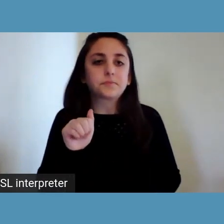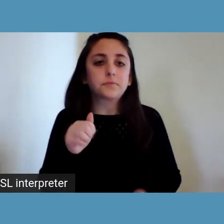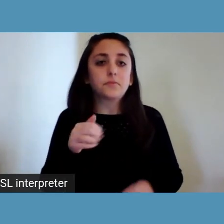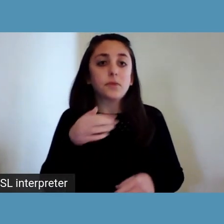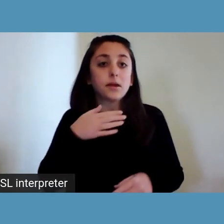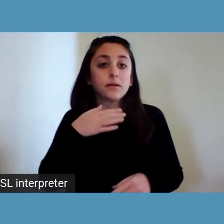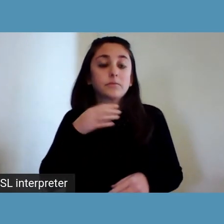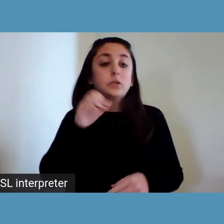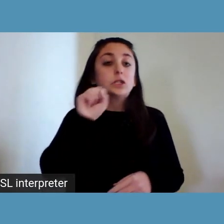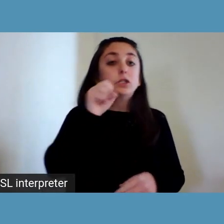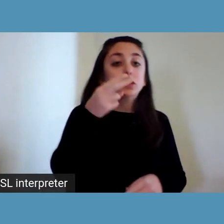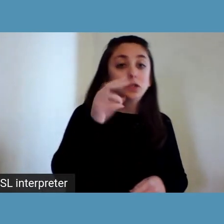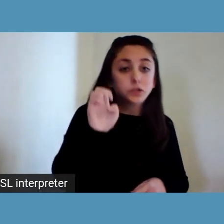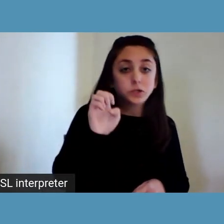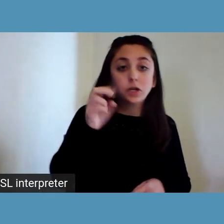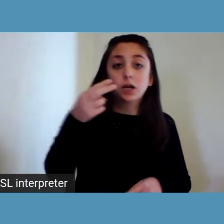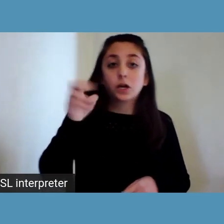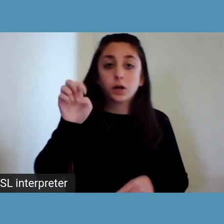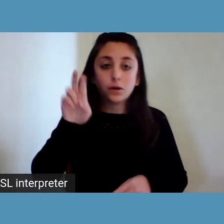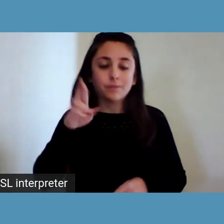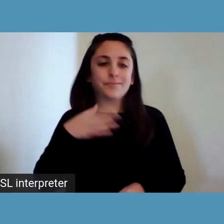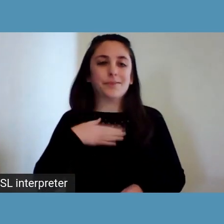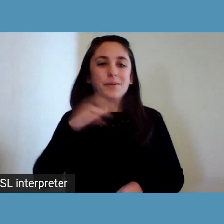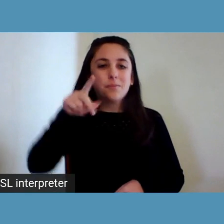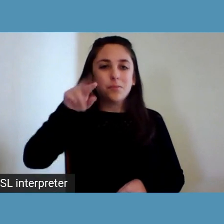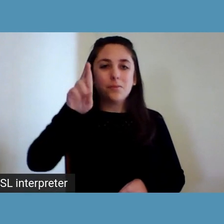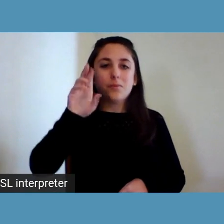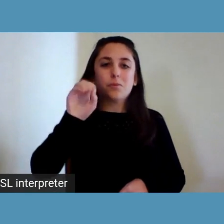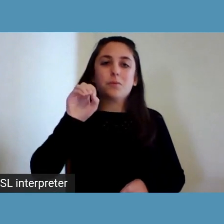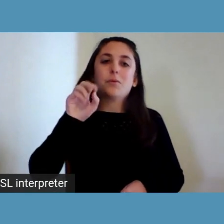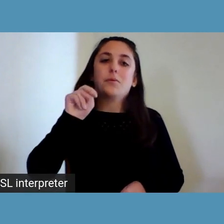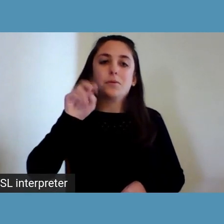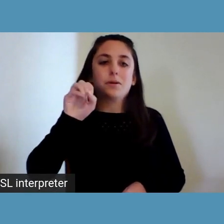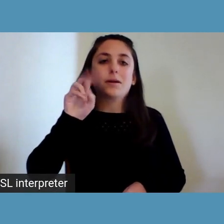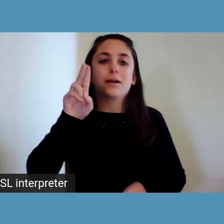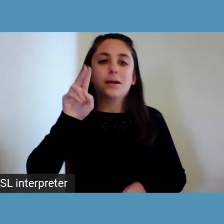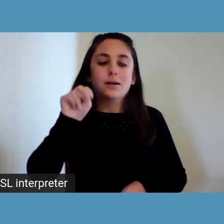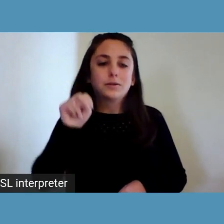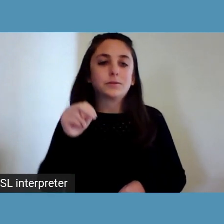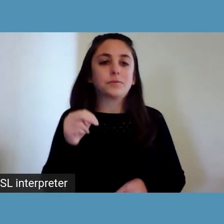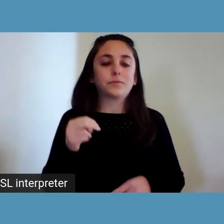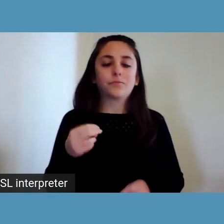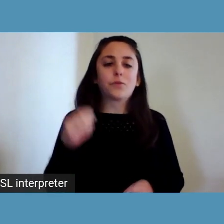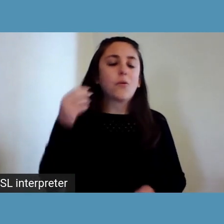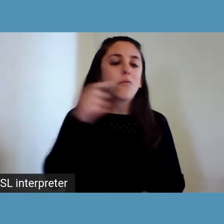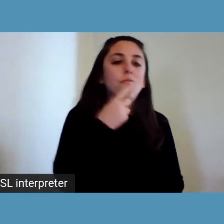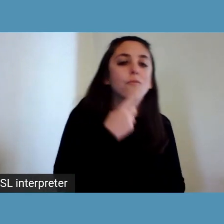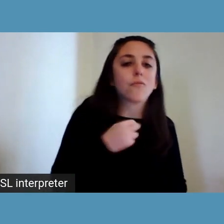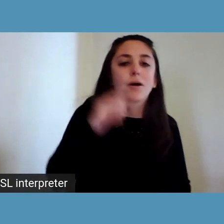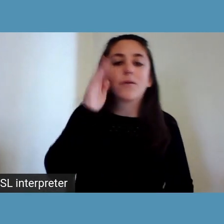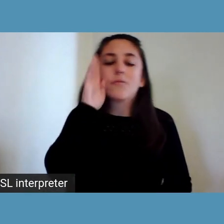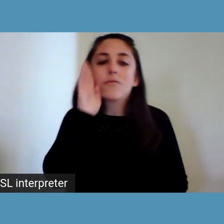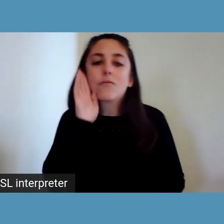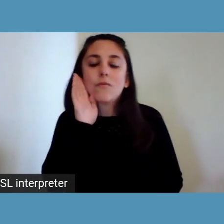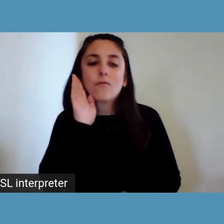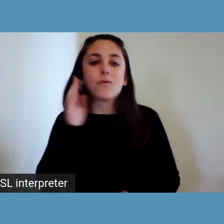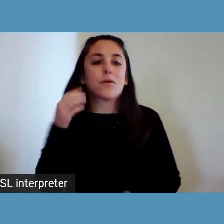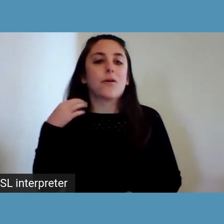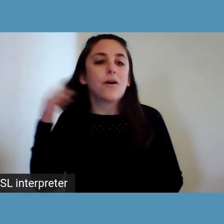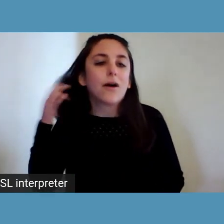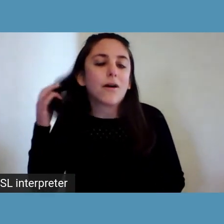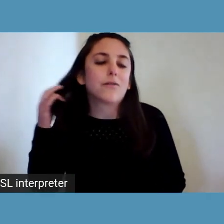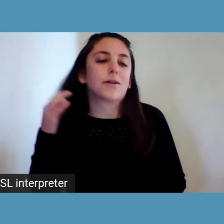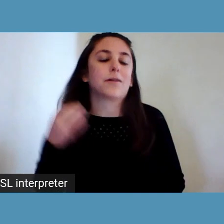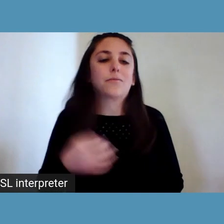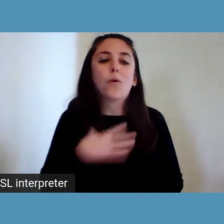pronouns are she, her. I am a light-skinned white female with shoulder-length reddish-brown hair. I am wearing black-rimmed